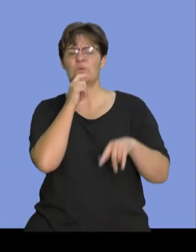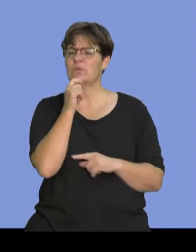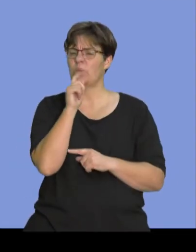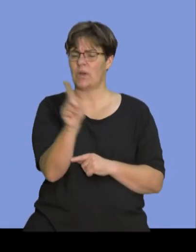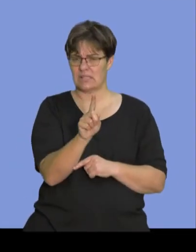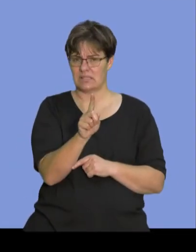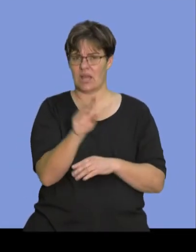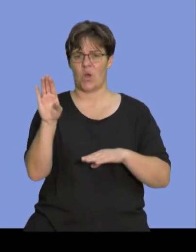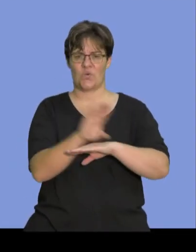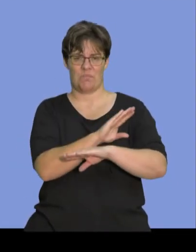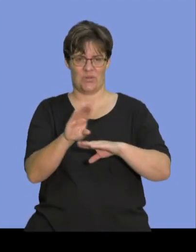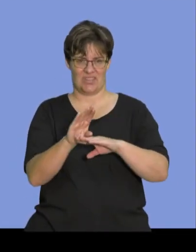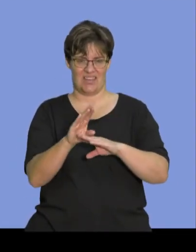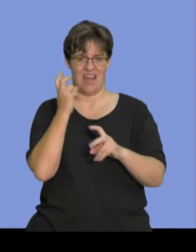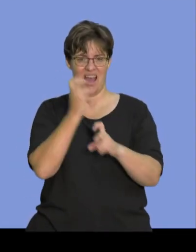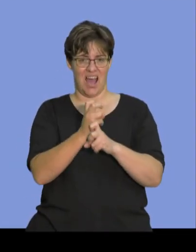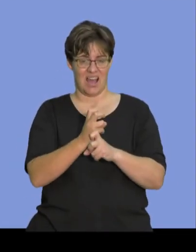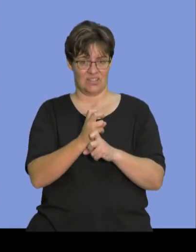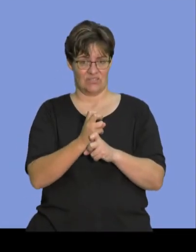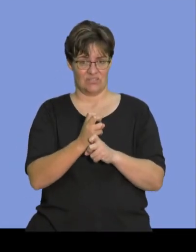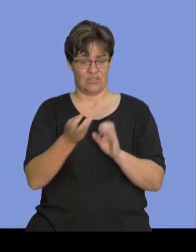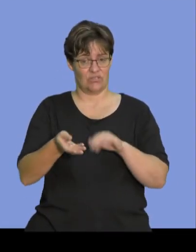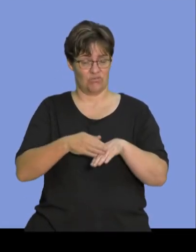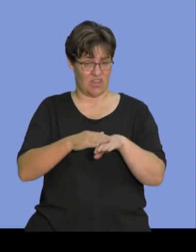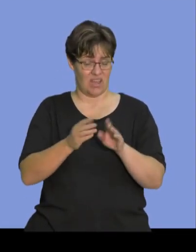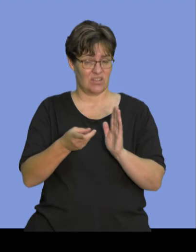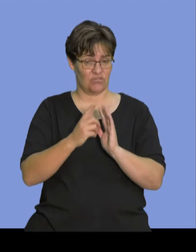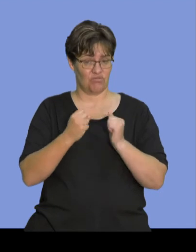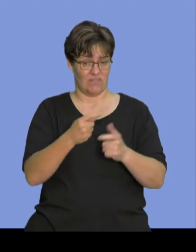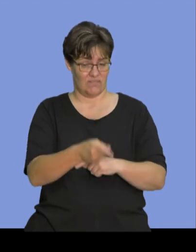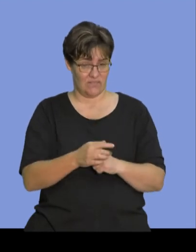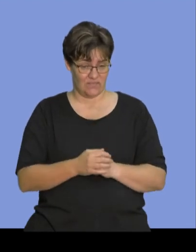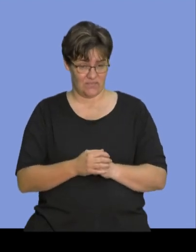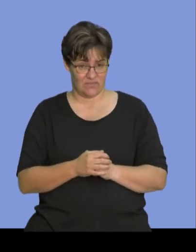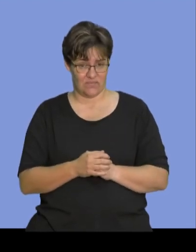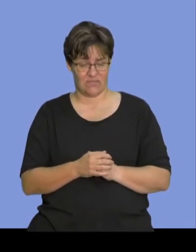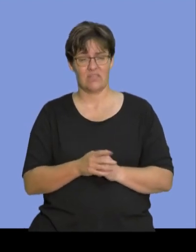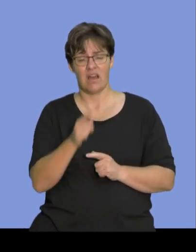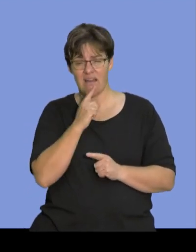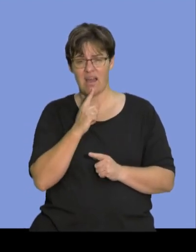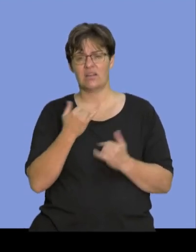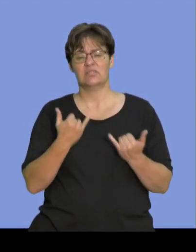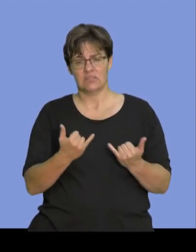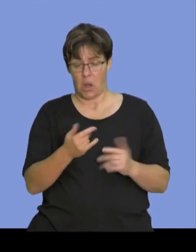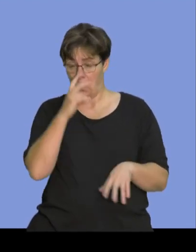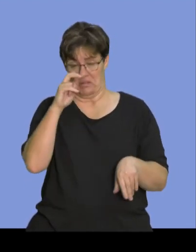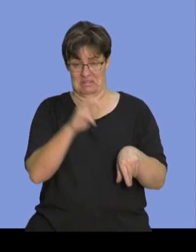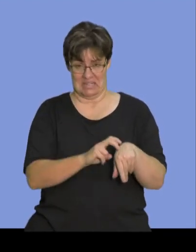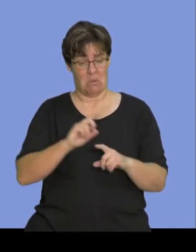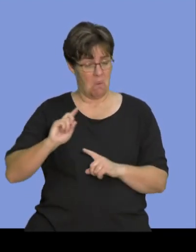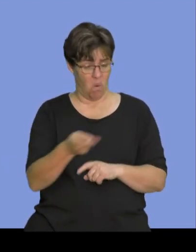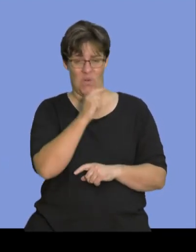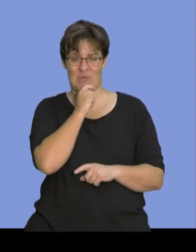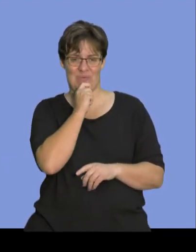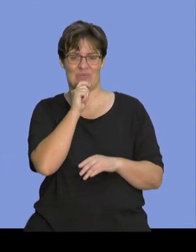magnets in computer hard drives. Computers have become, you know, in this age, a necessity. You know,